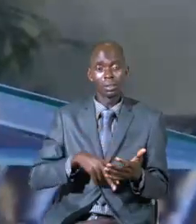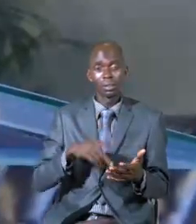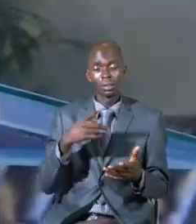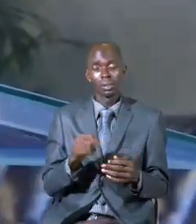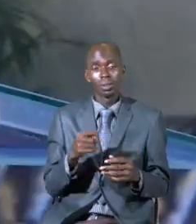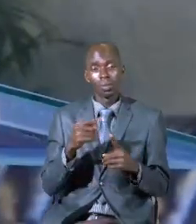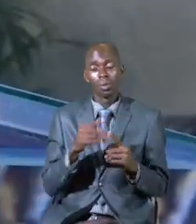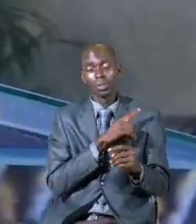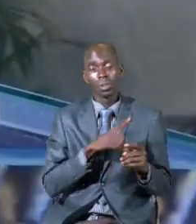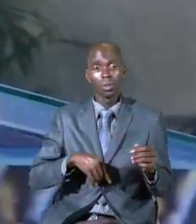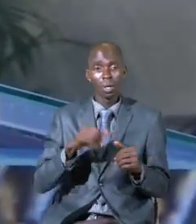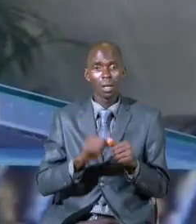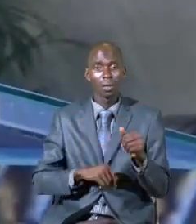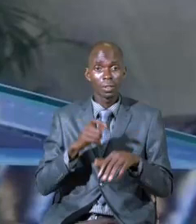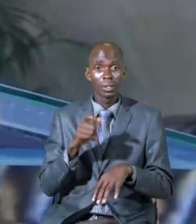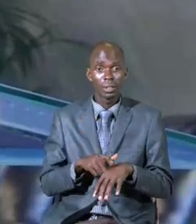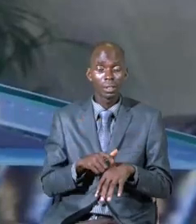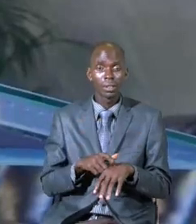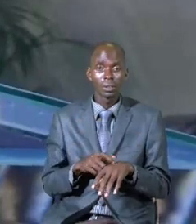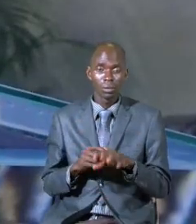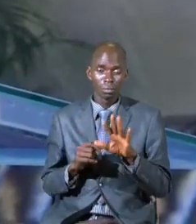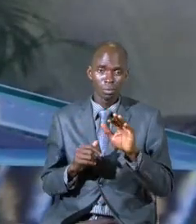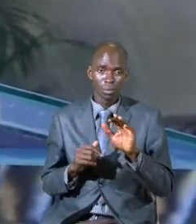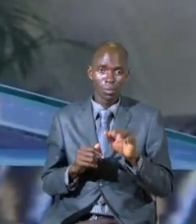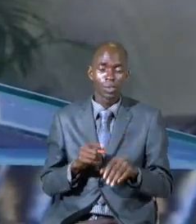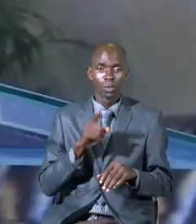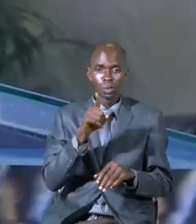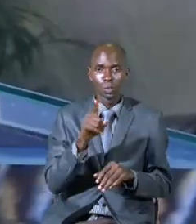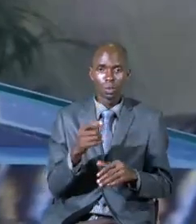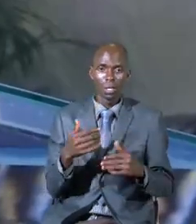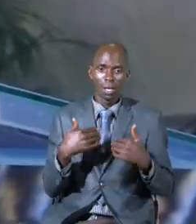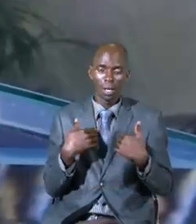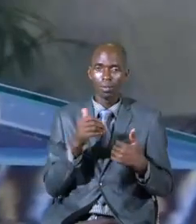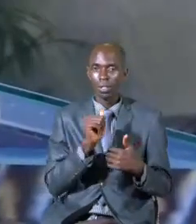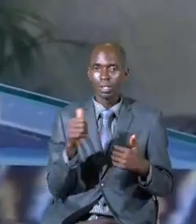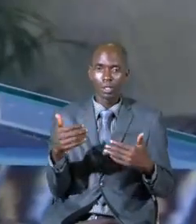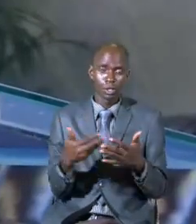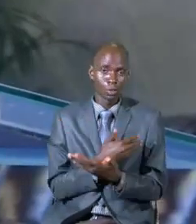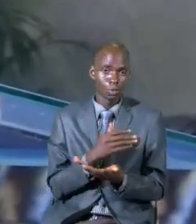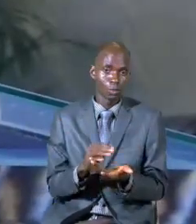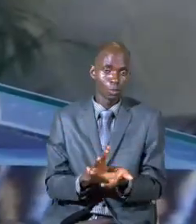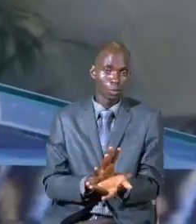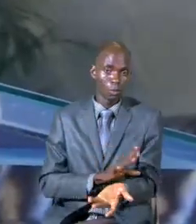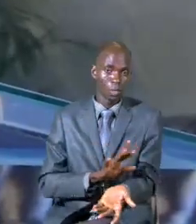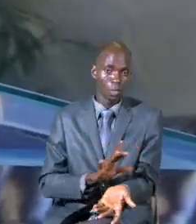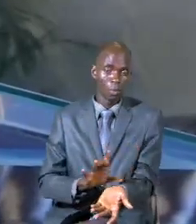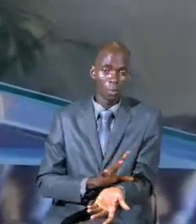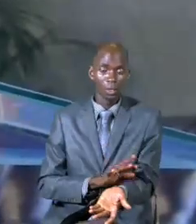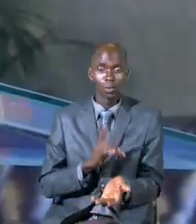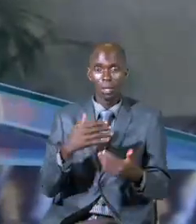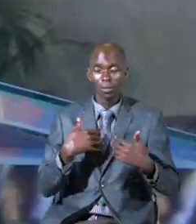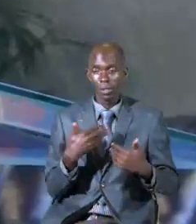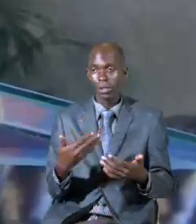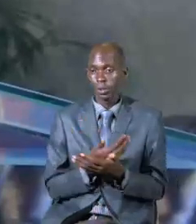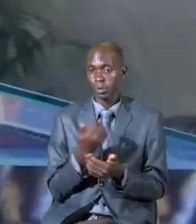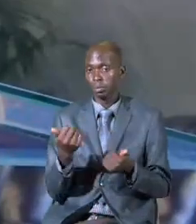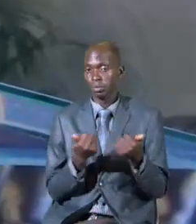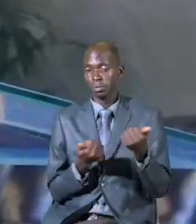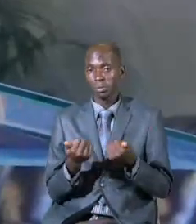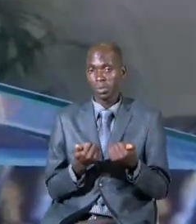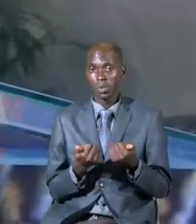saying, you've got a new computer, you've got a new car, you've got a new piece